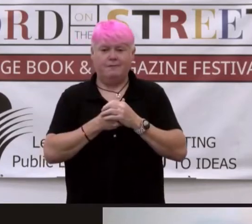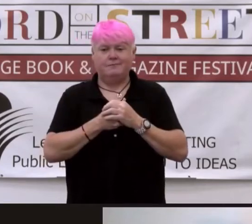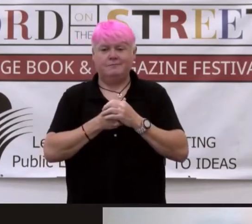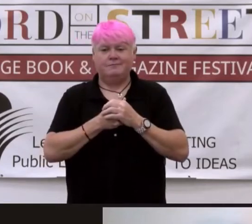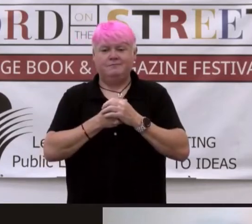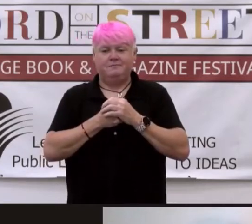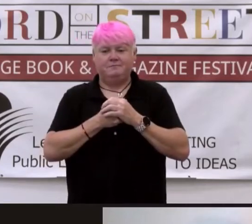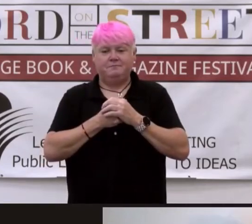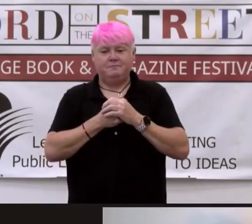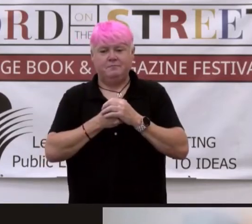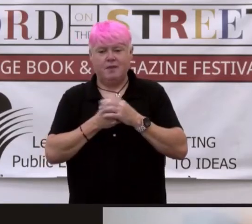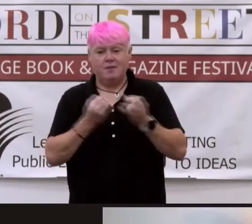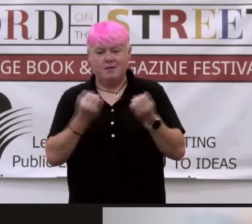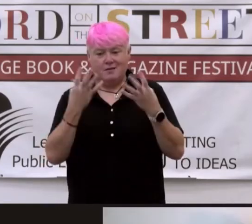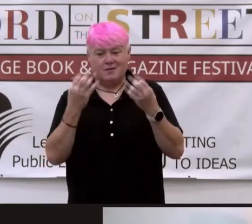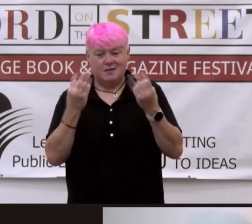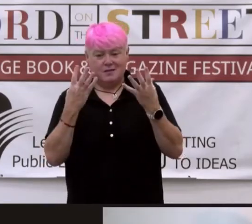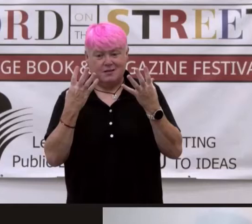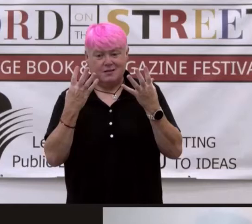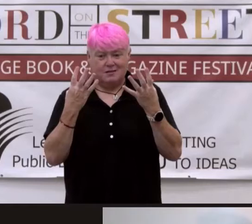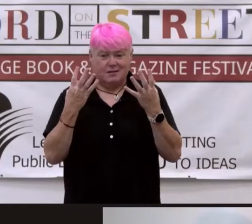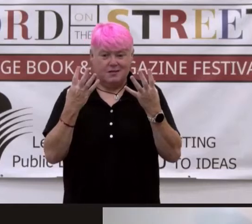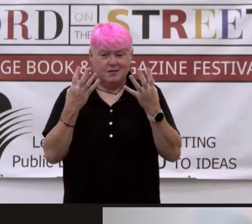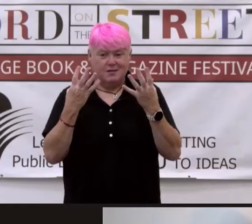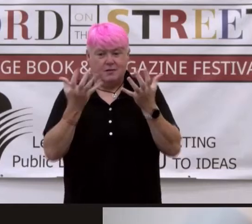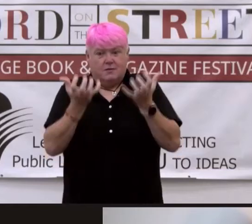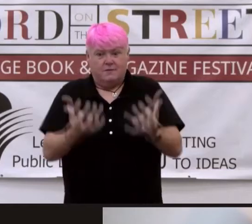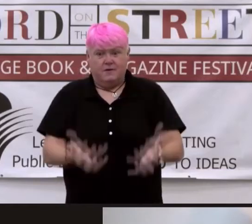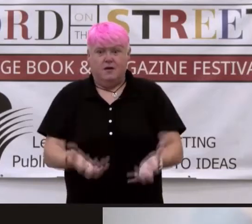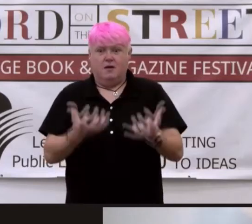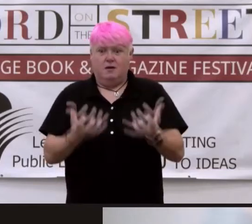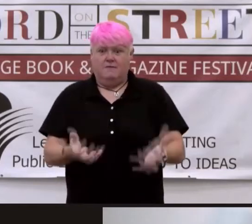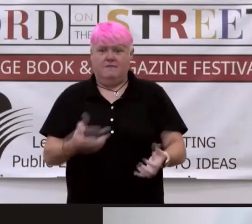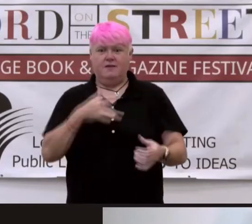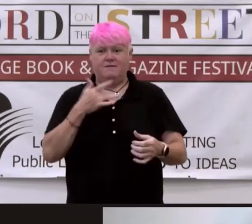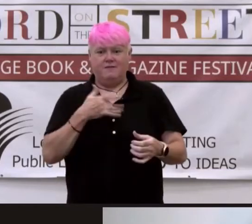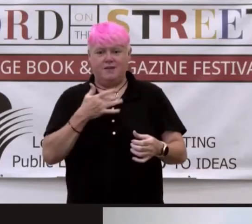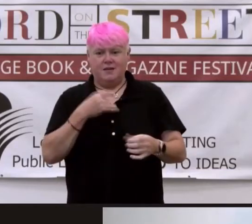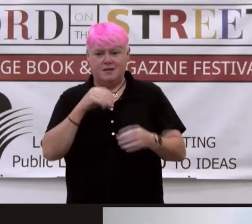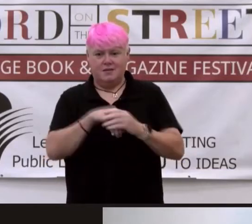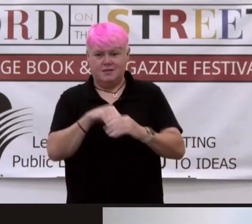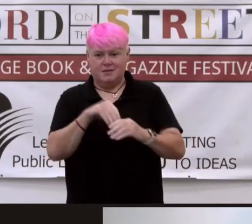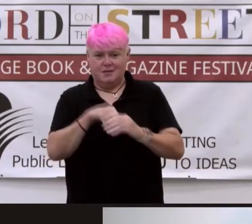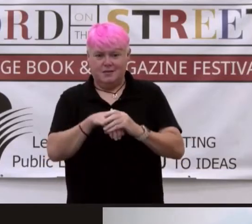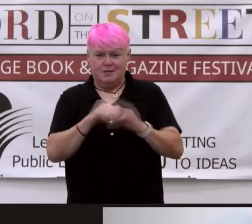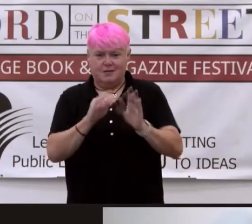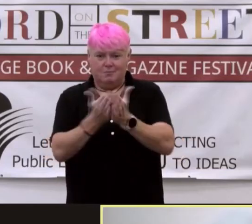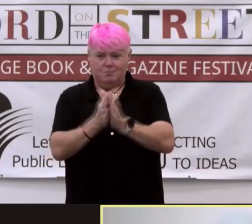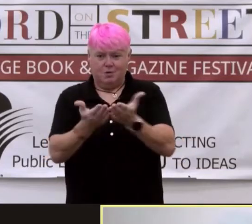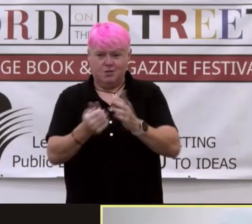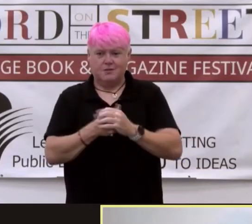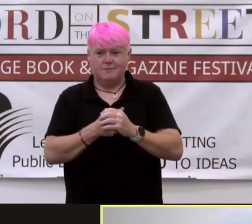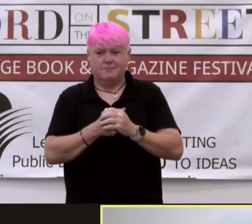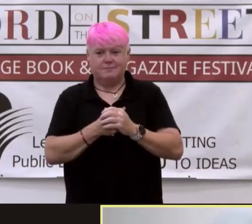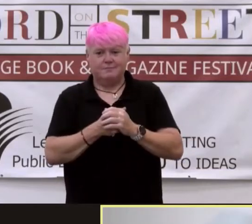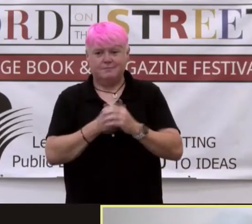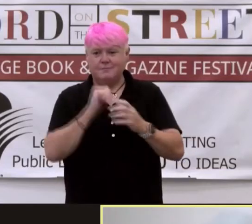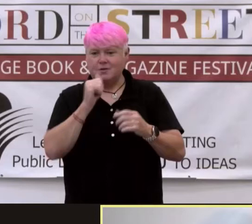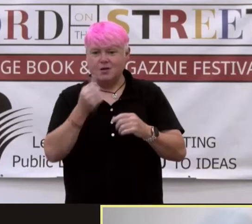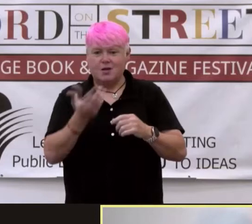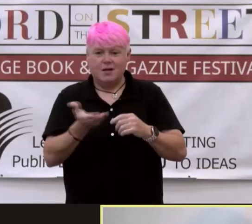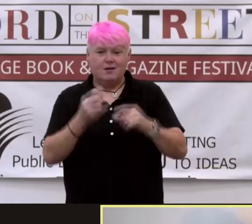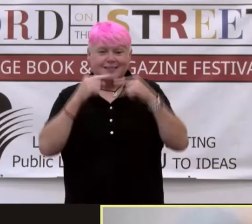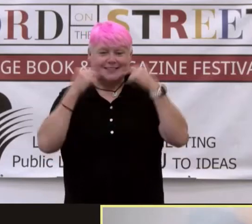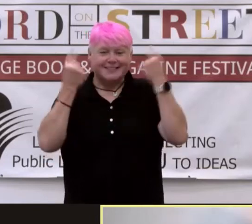Mm-hmm. Yeah, there's a lot of heavy feels, as it were, in all of your books. You're not here to smile, you're just here to